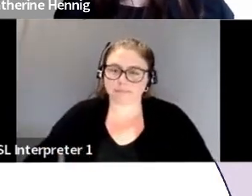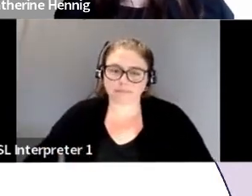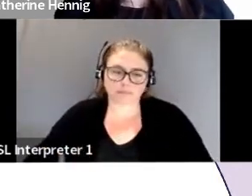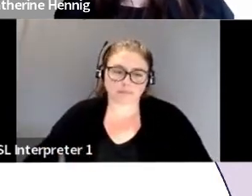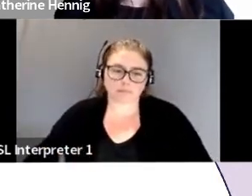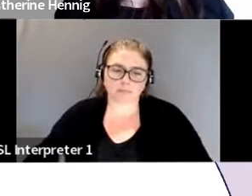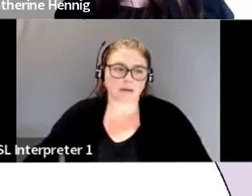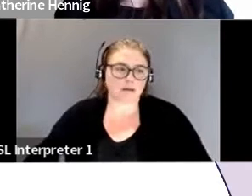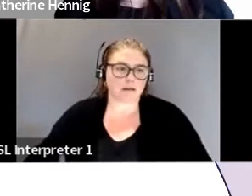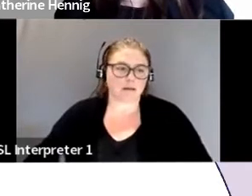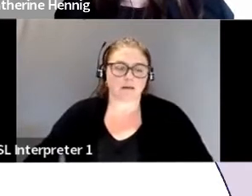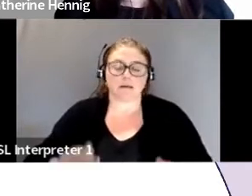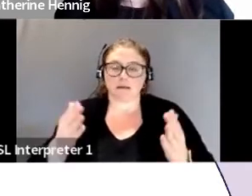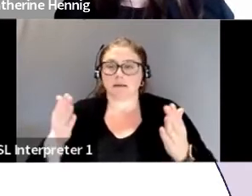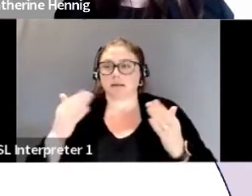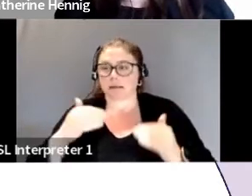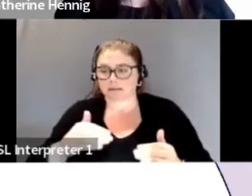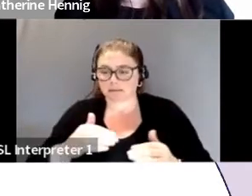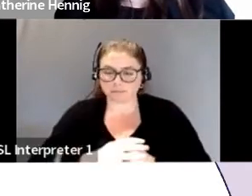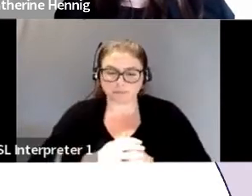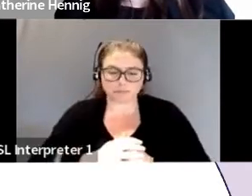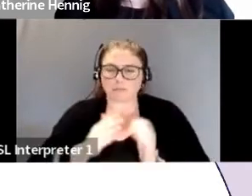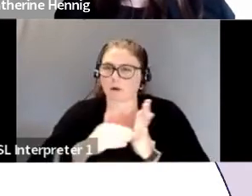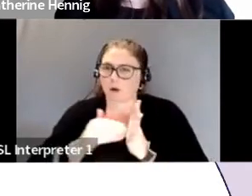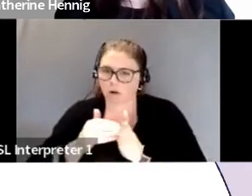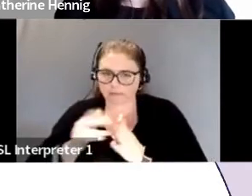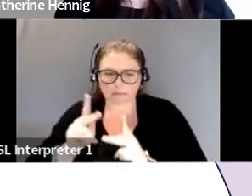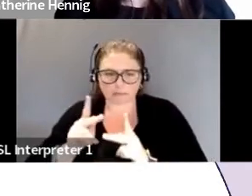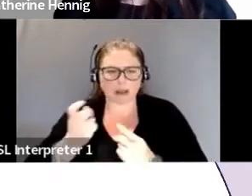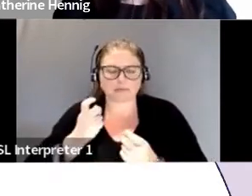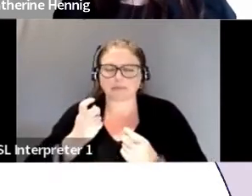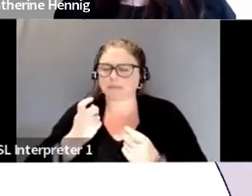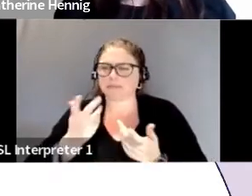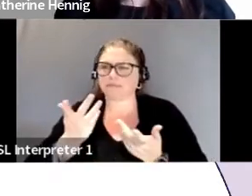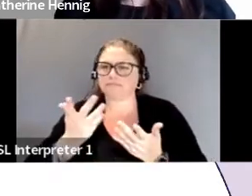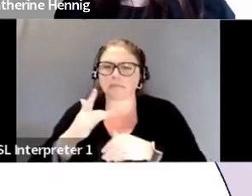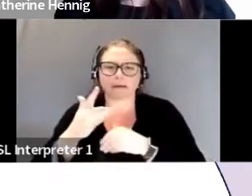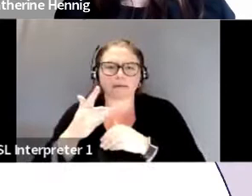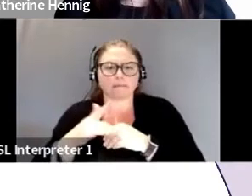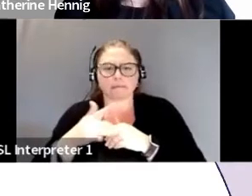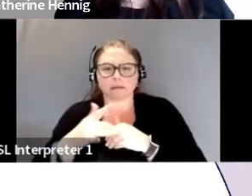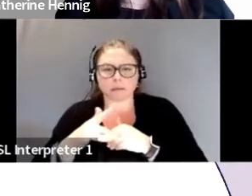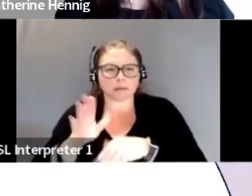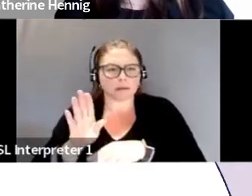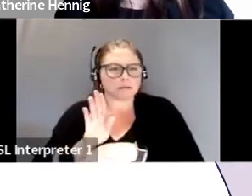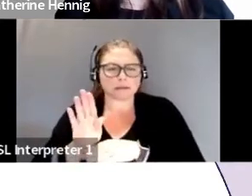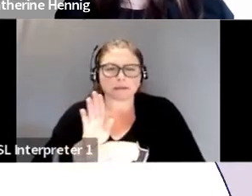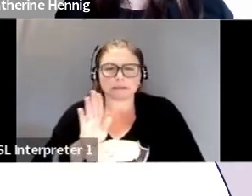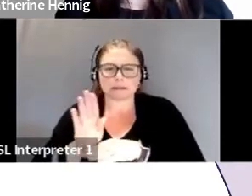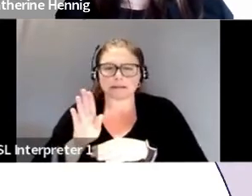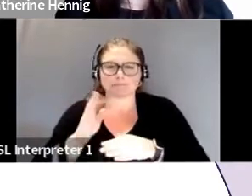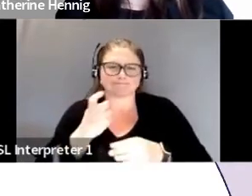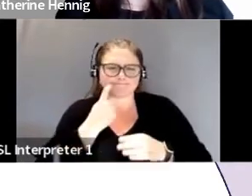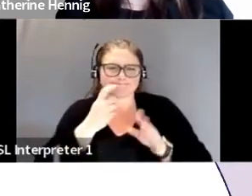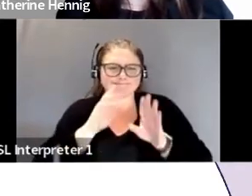So next up, we always also get a lot of questions out there for what's available to companies that are just starting out